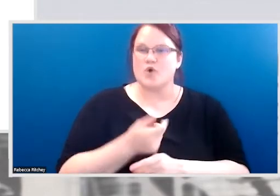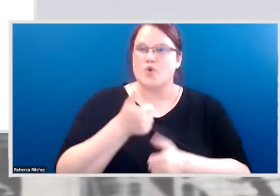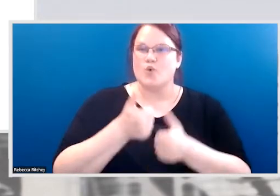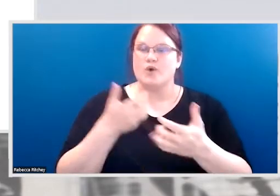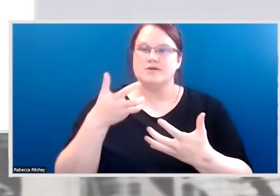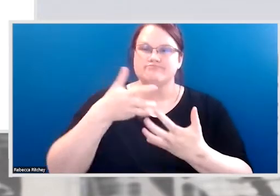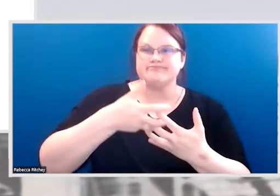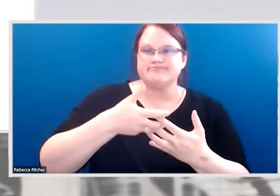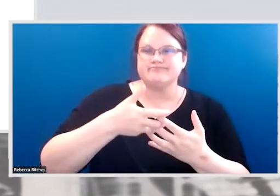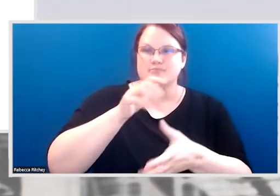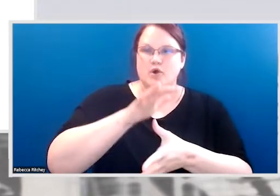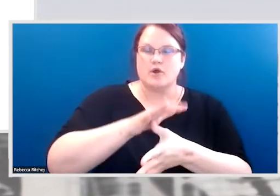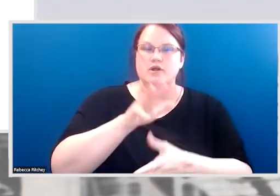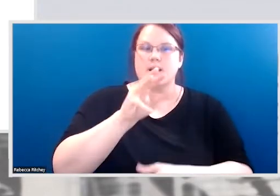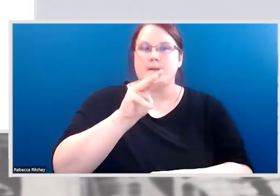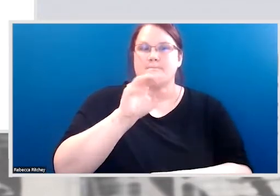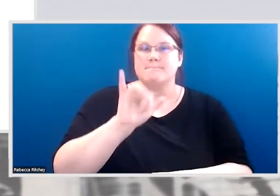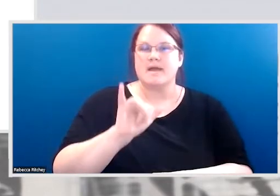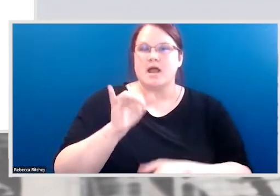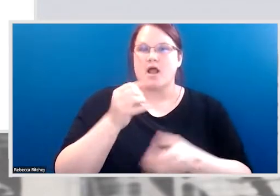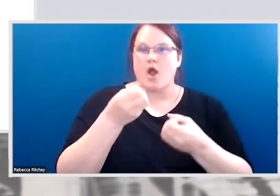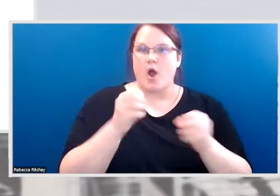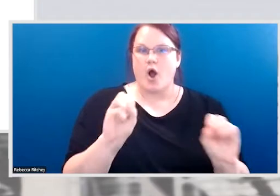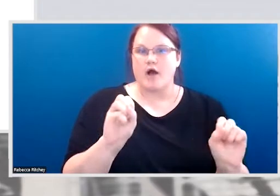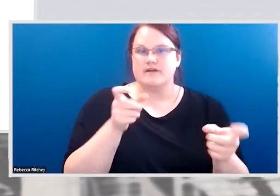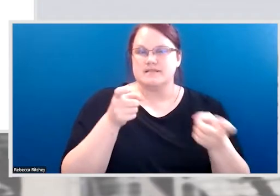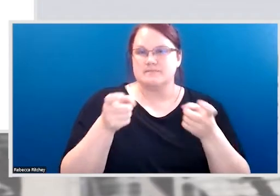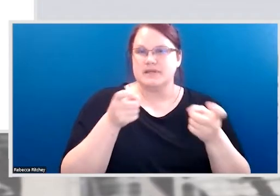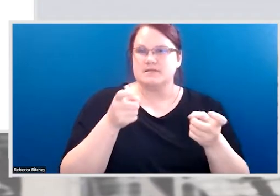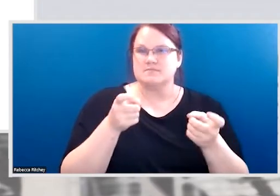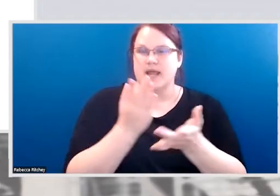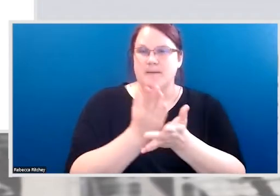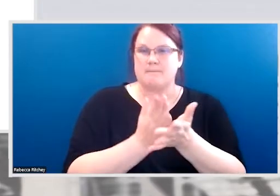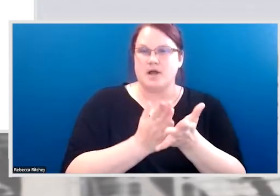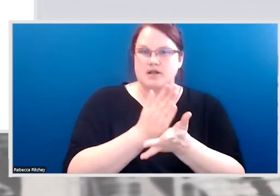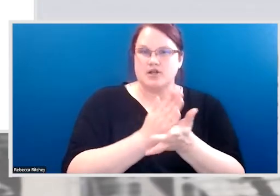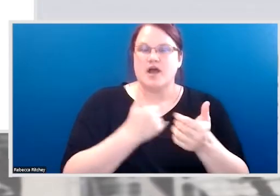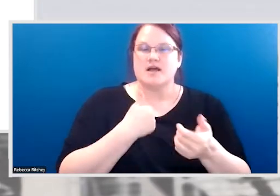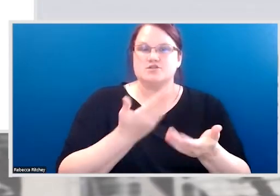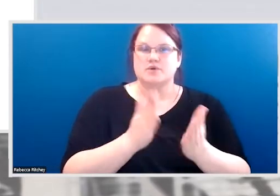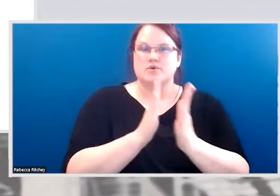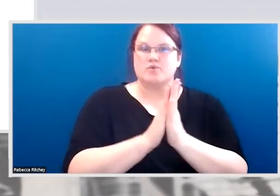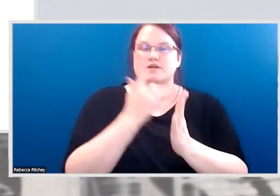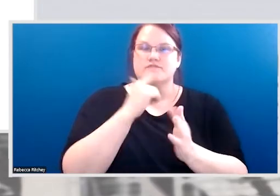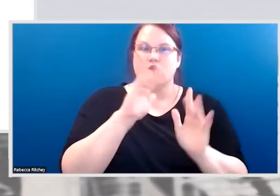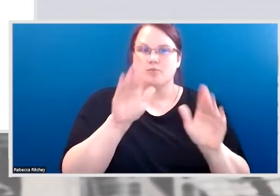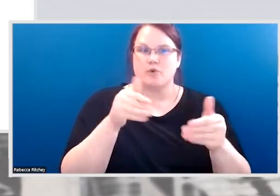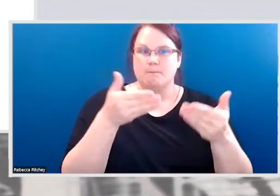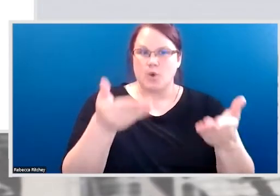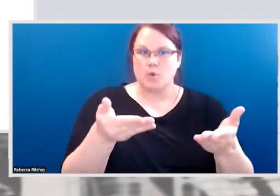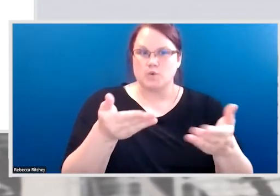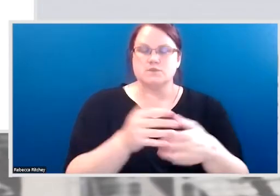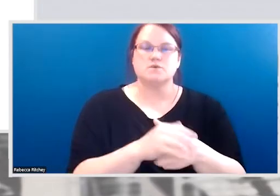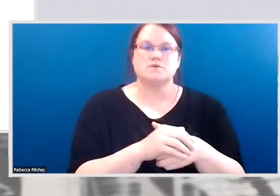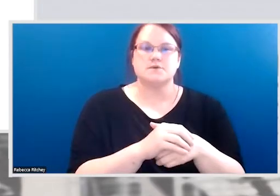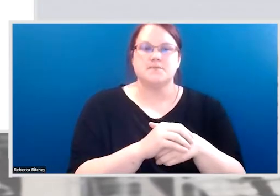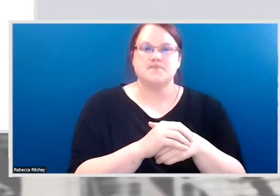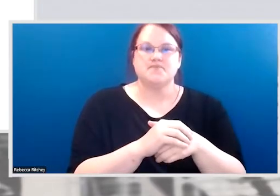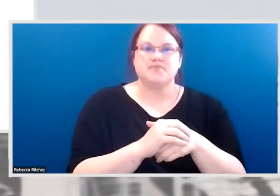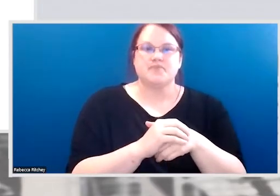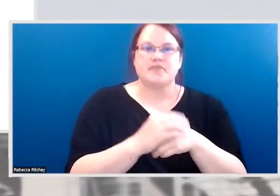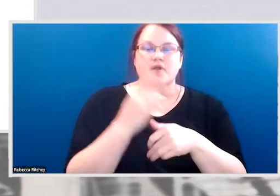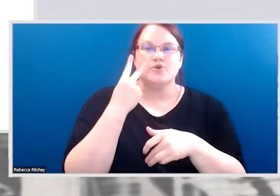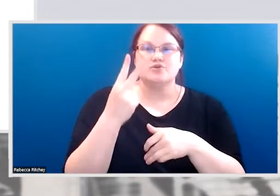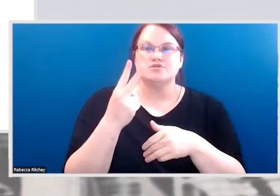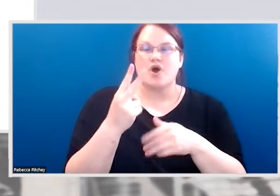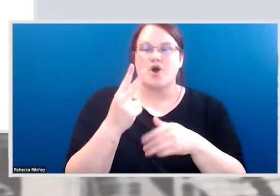priorities. In May, our office, the Office of Management and Budget, issues a request for proposals. You saw the excerpt of